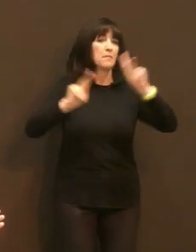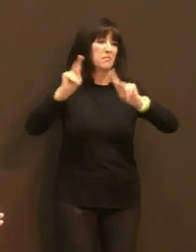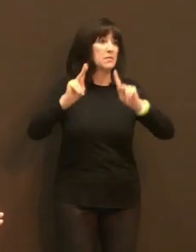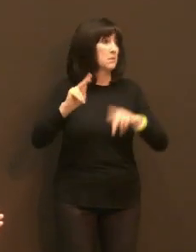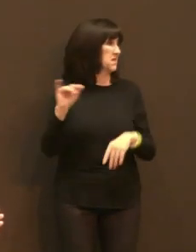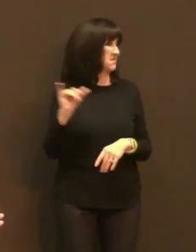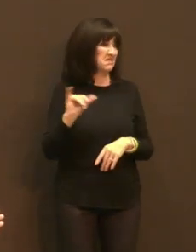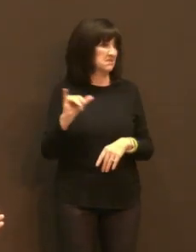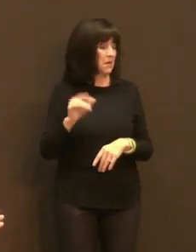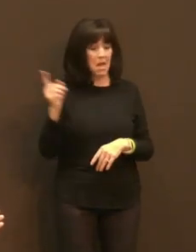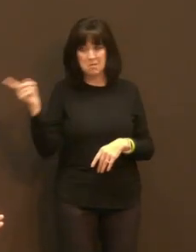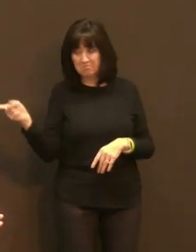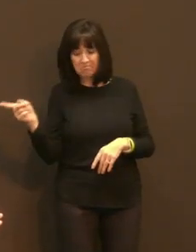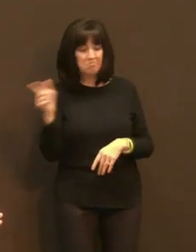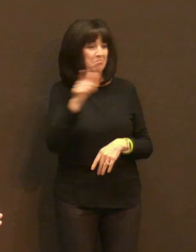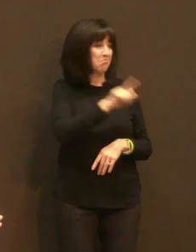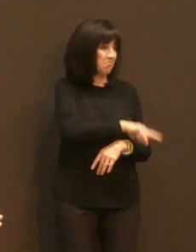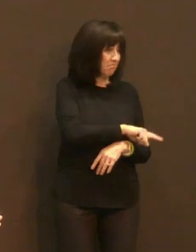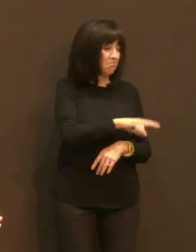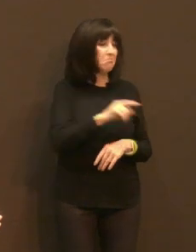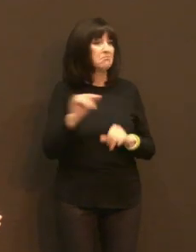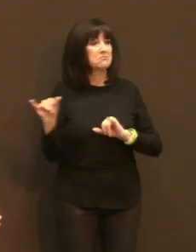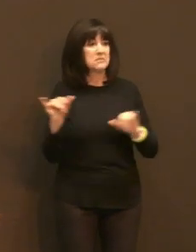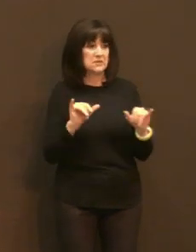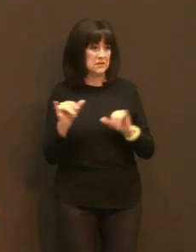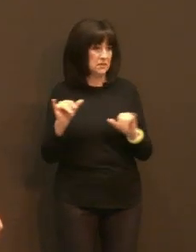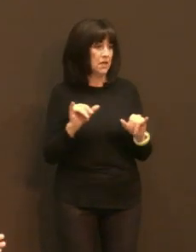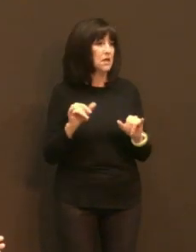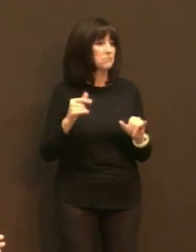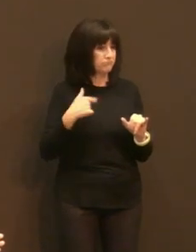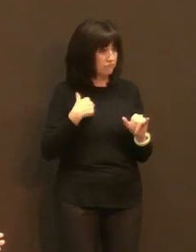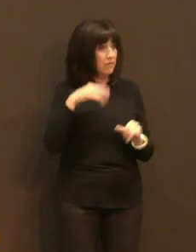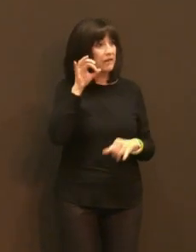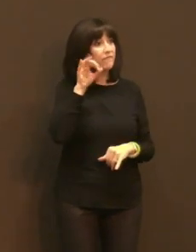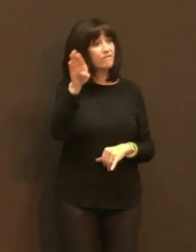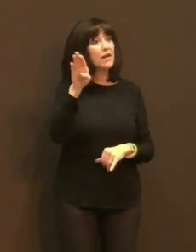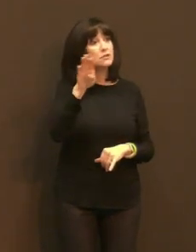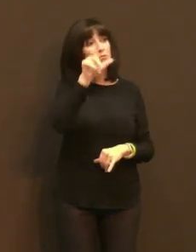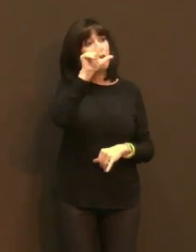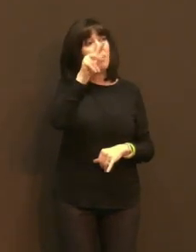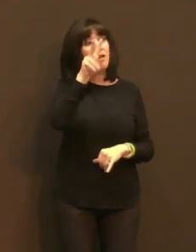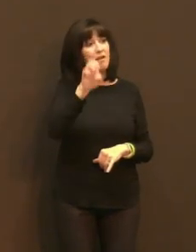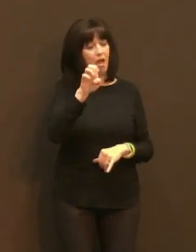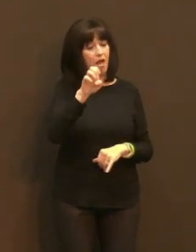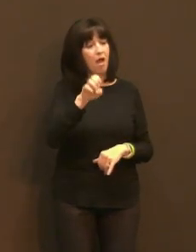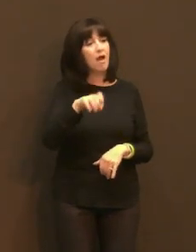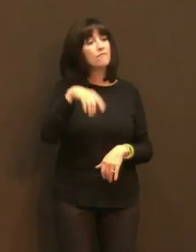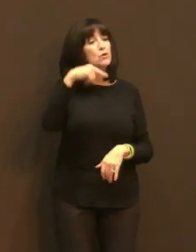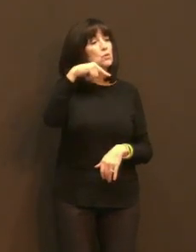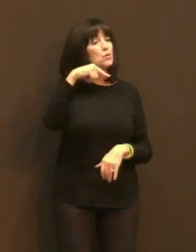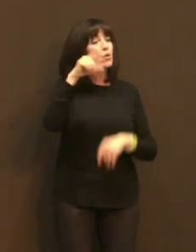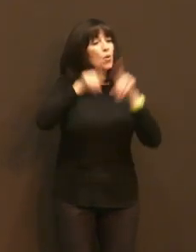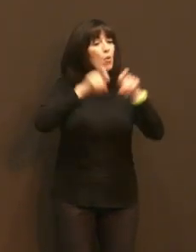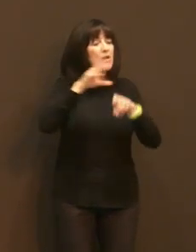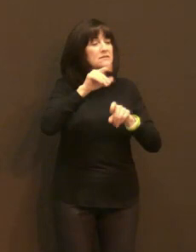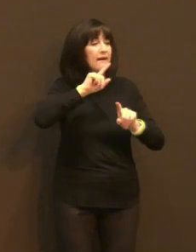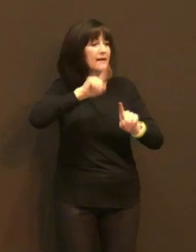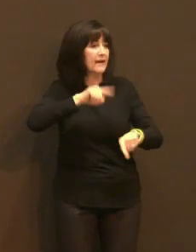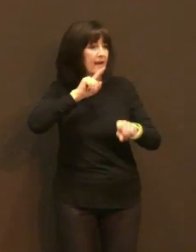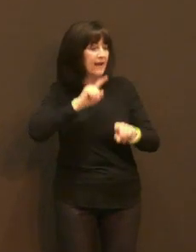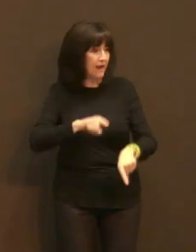calls. We've been doing Facebook Live sessions with them, Q&As. There's